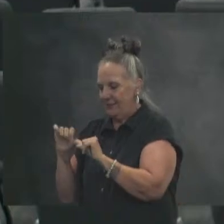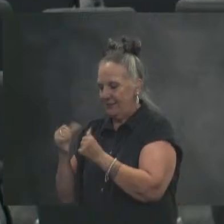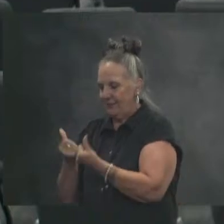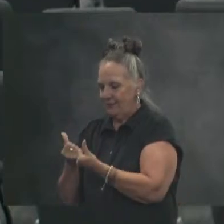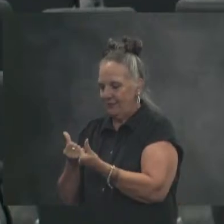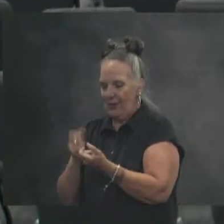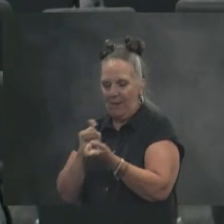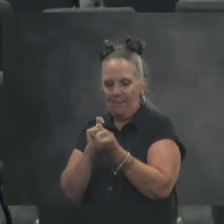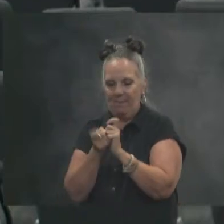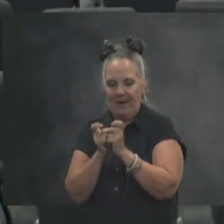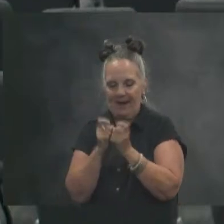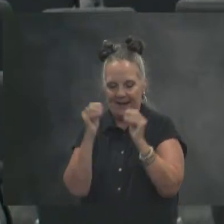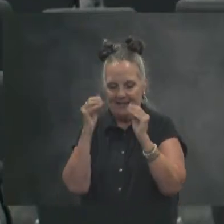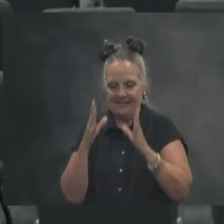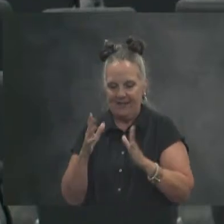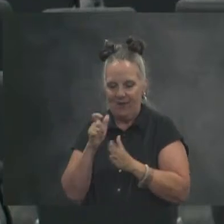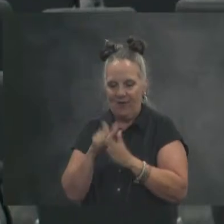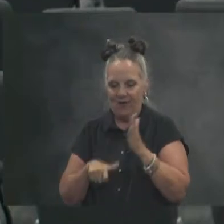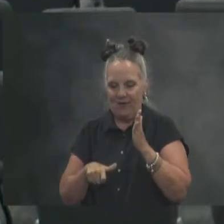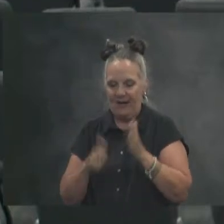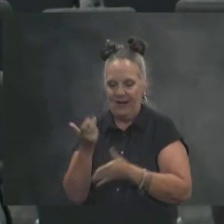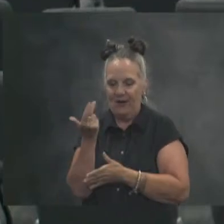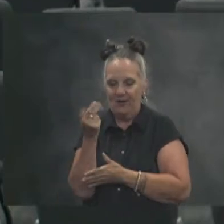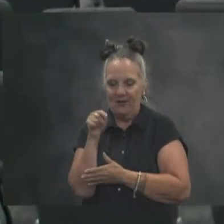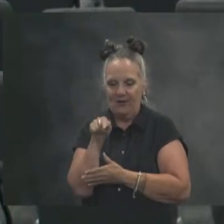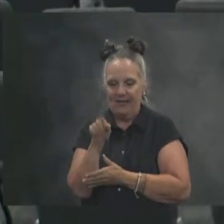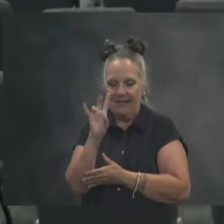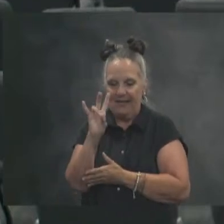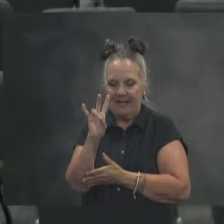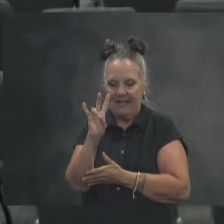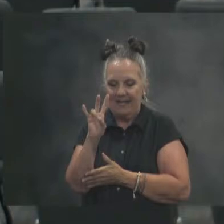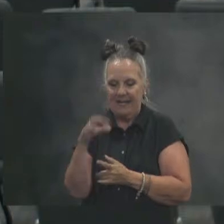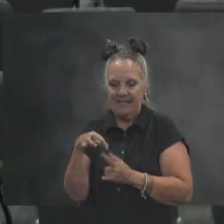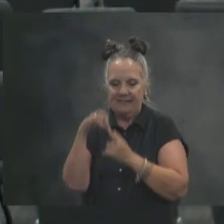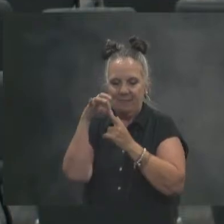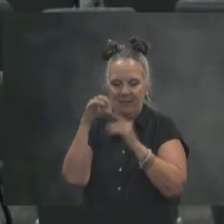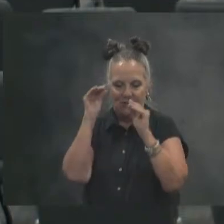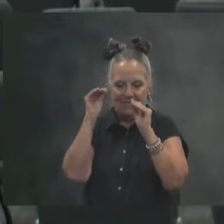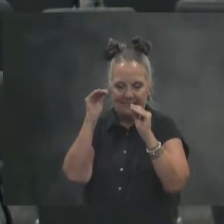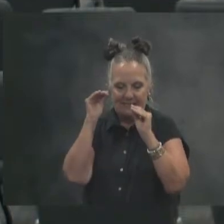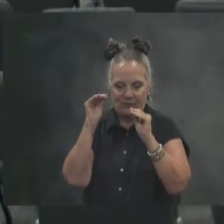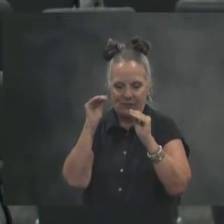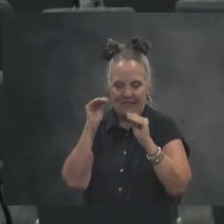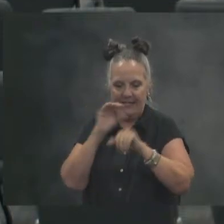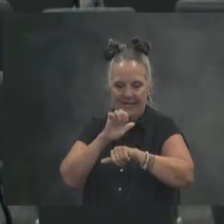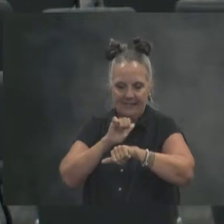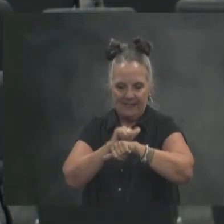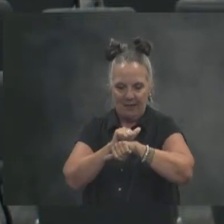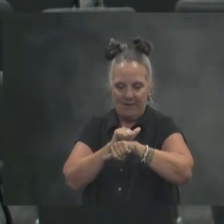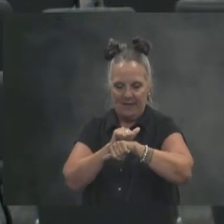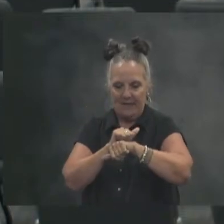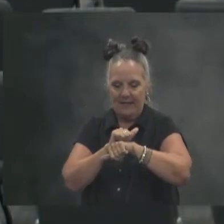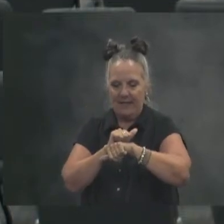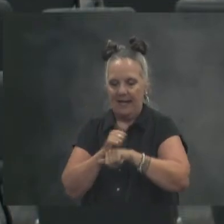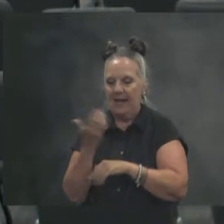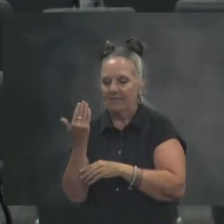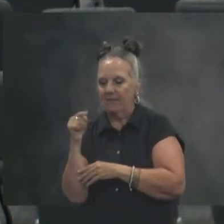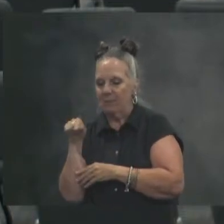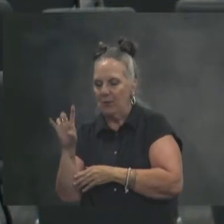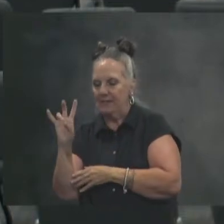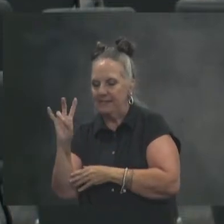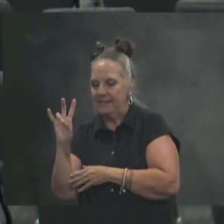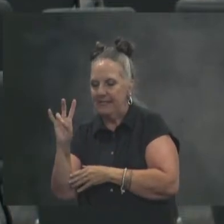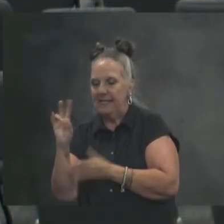regarding a modification of Teacher Article 13.7, Specialized Teaching Assignments, and 15.7,